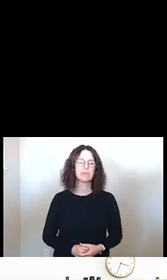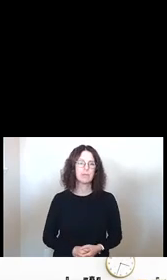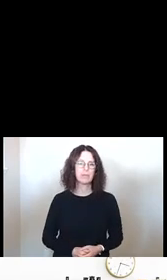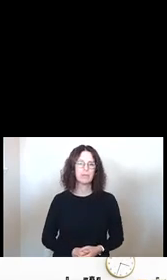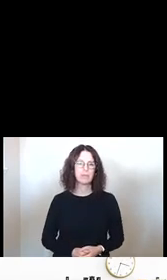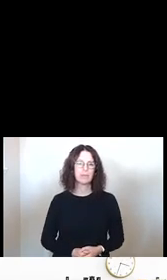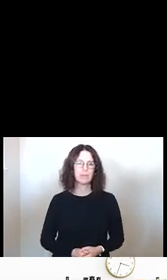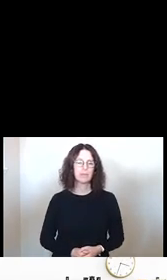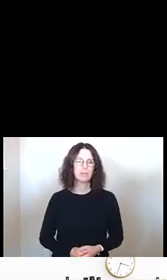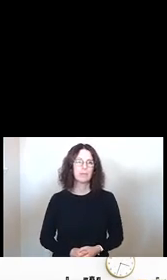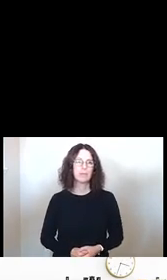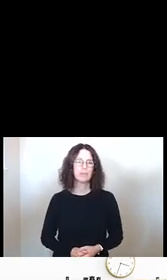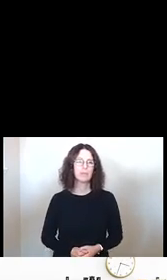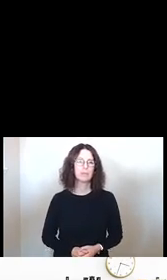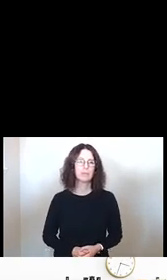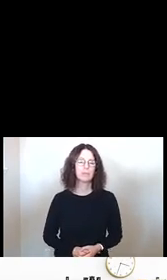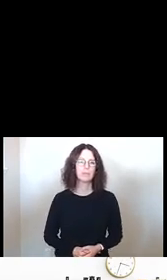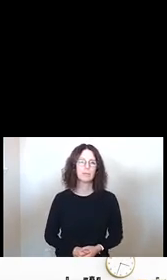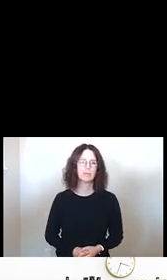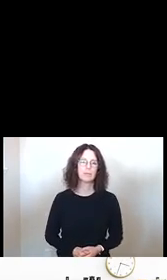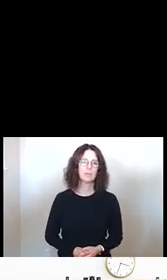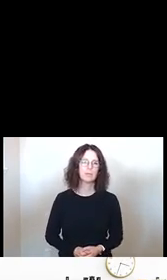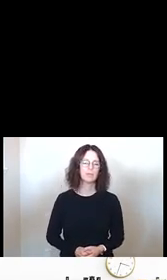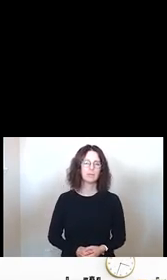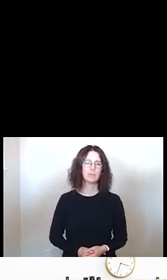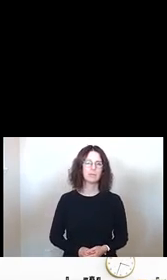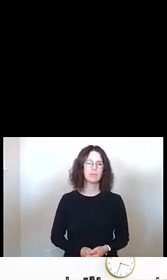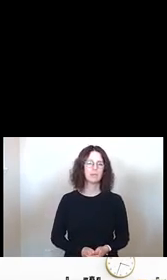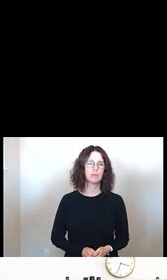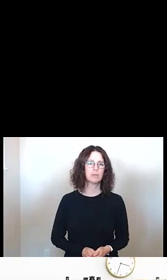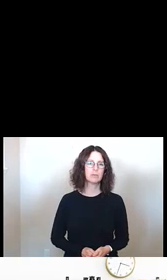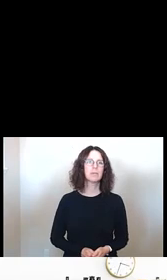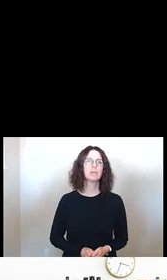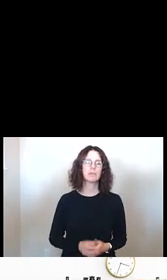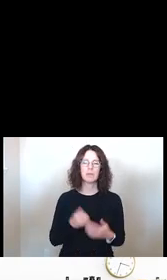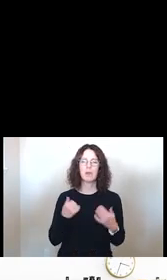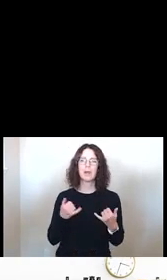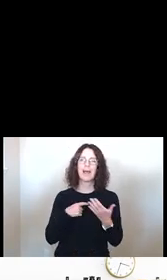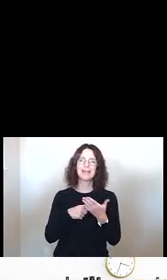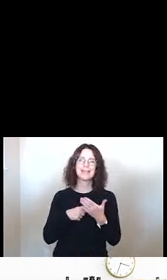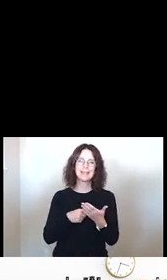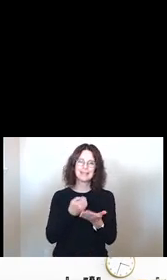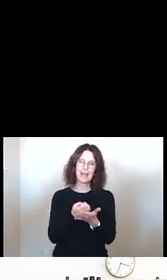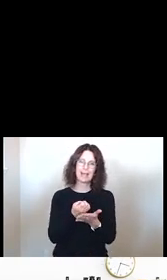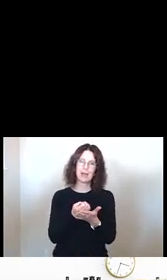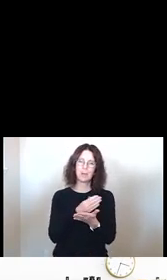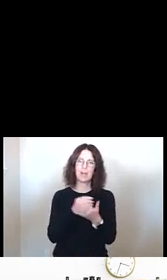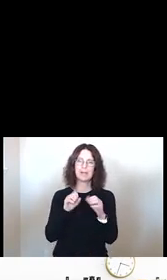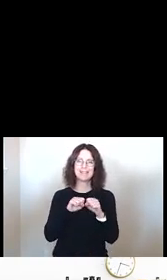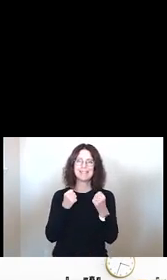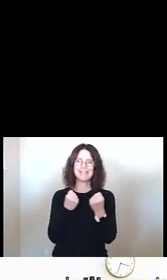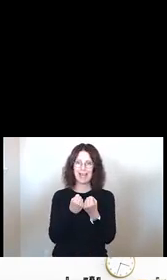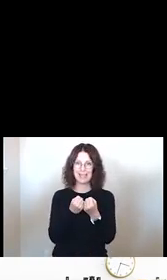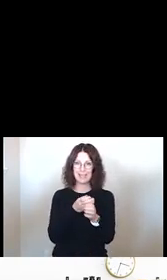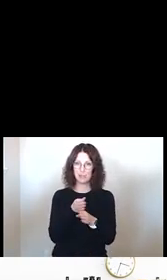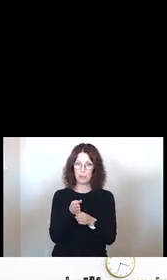So I will talk about the economics and society stream, and Professor